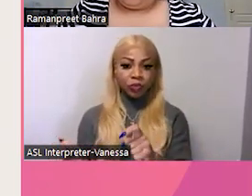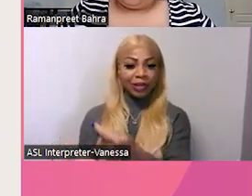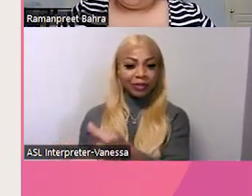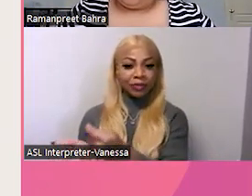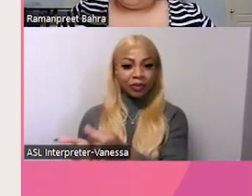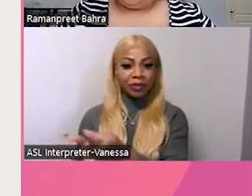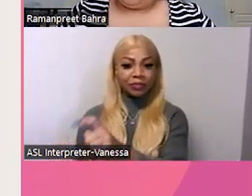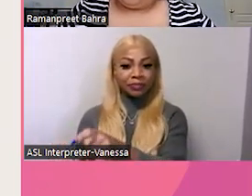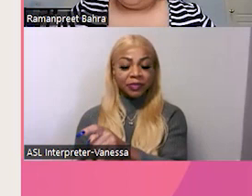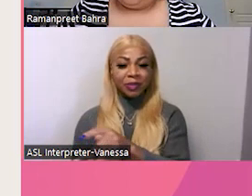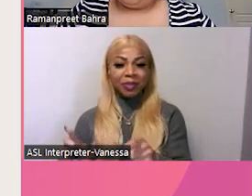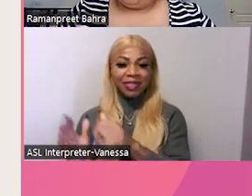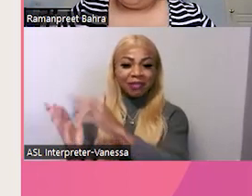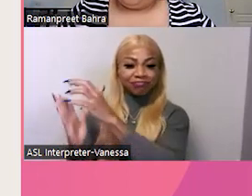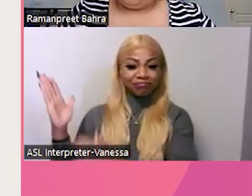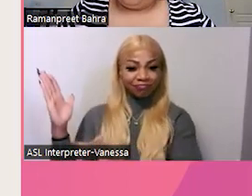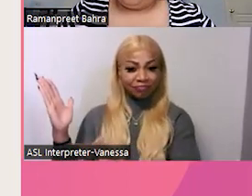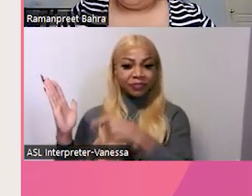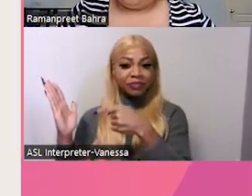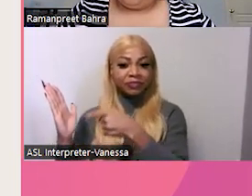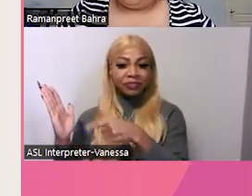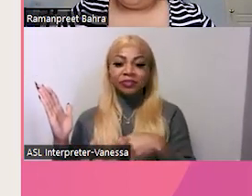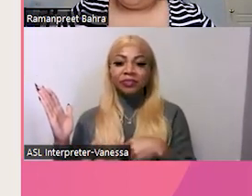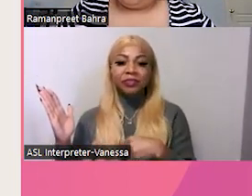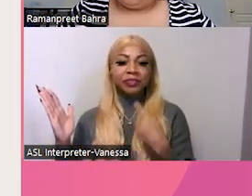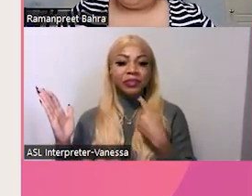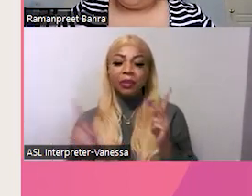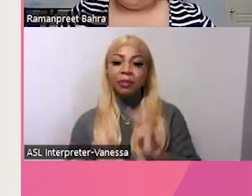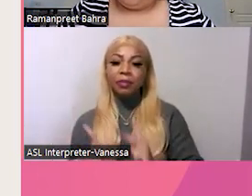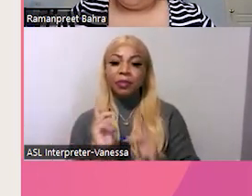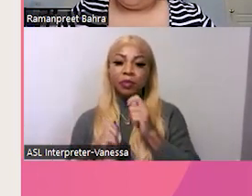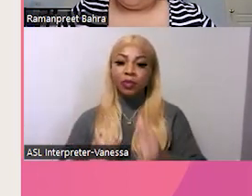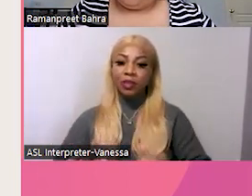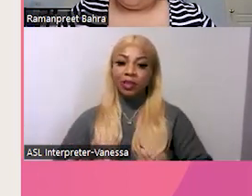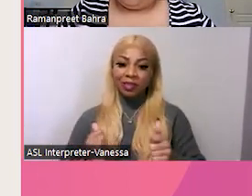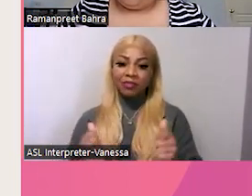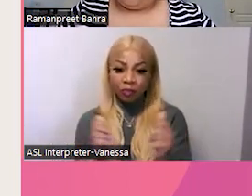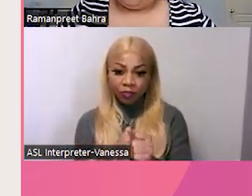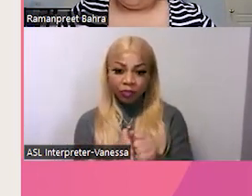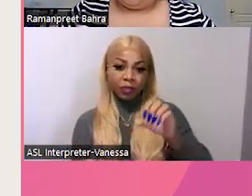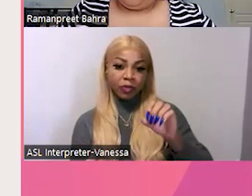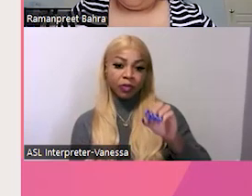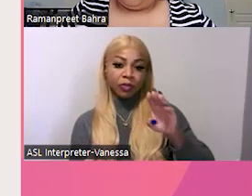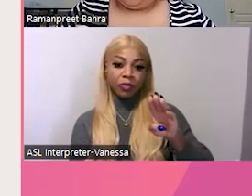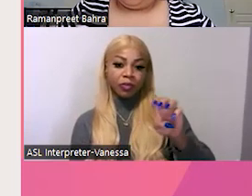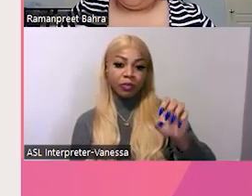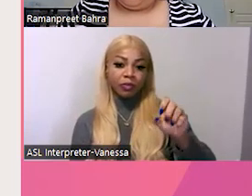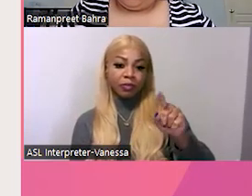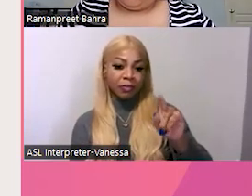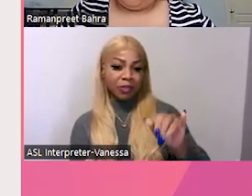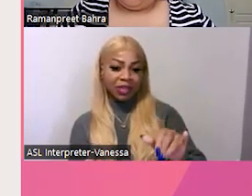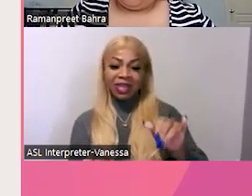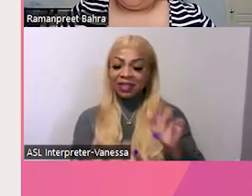guide, they refer to fat patients as, quote, people living with obesity. This is a people first or person